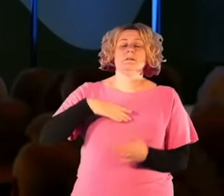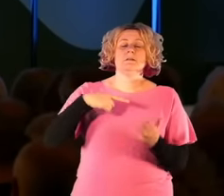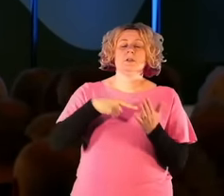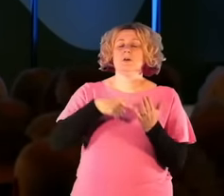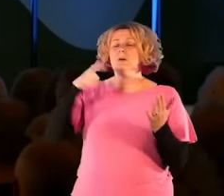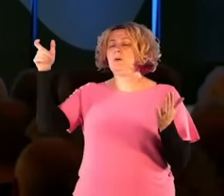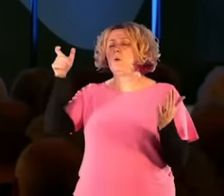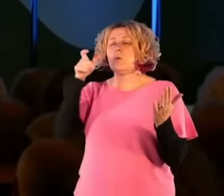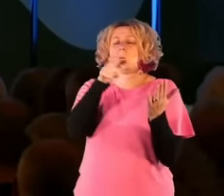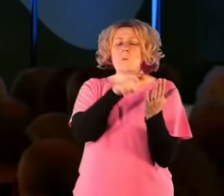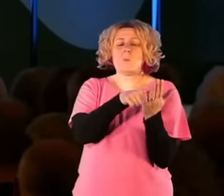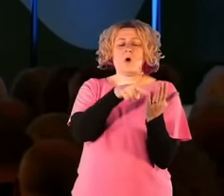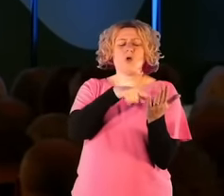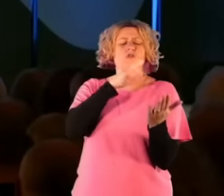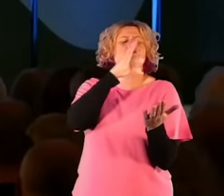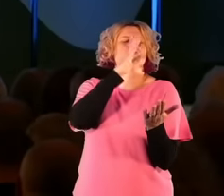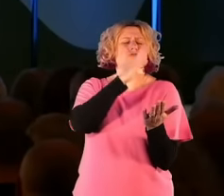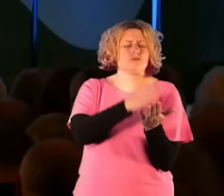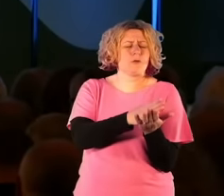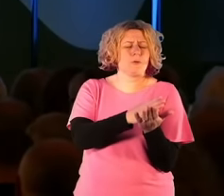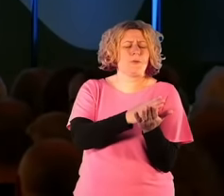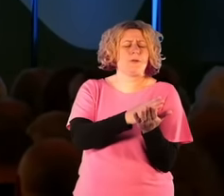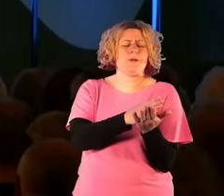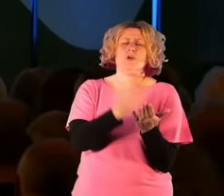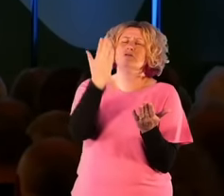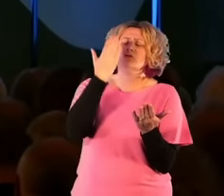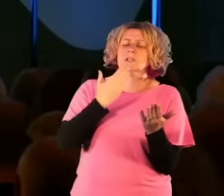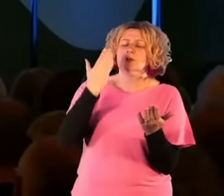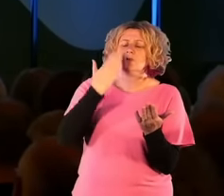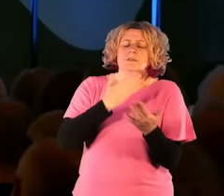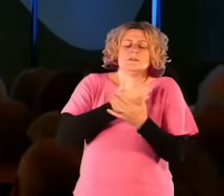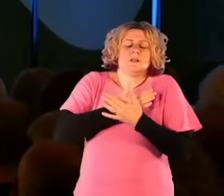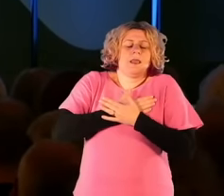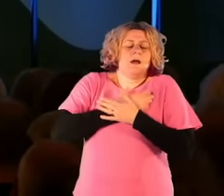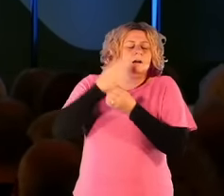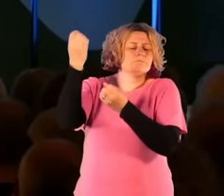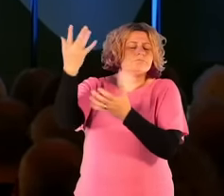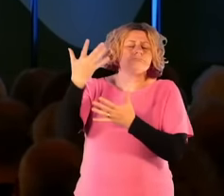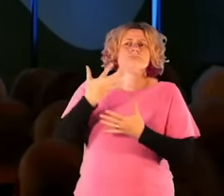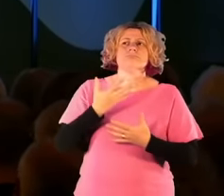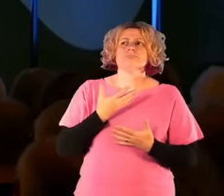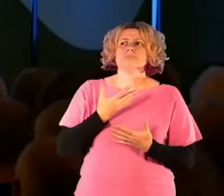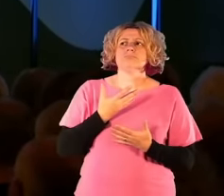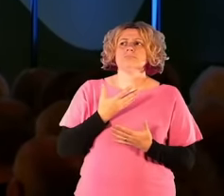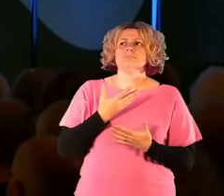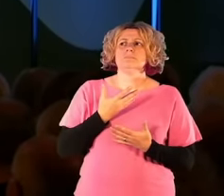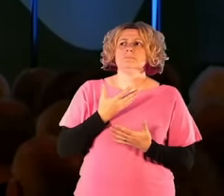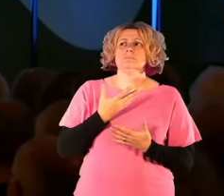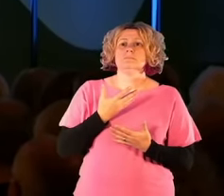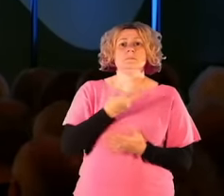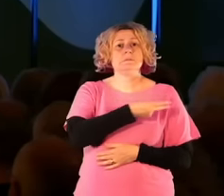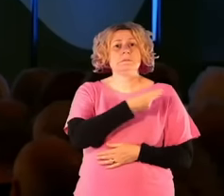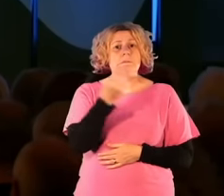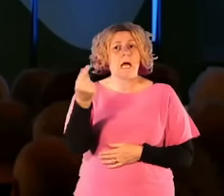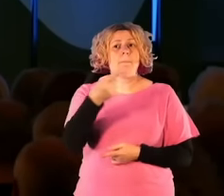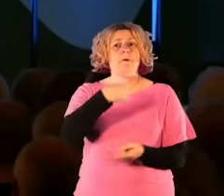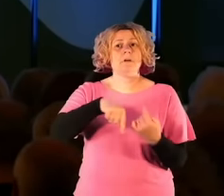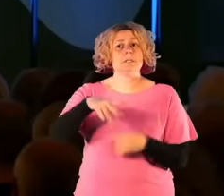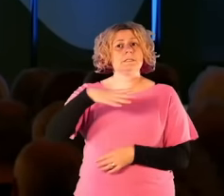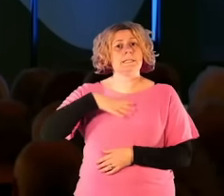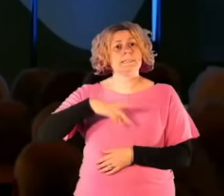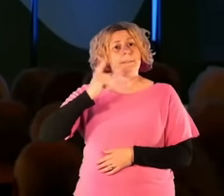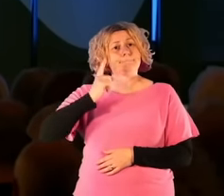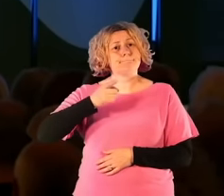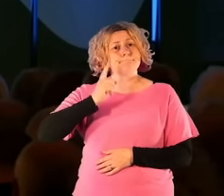reassurance. We need to know your love. Some of us need to be disciplined by you. Father,